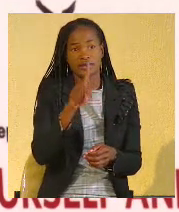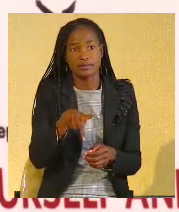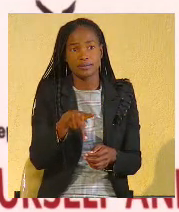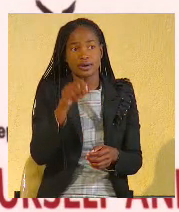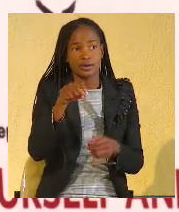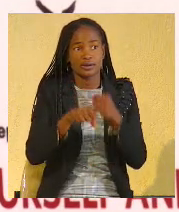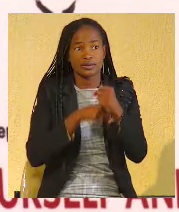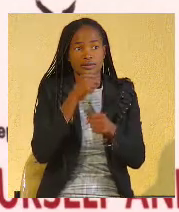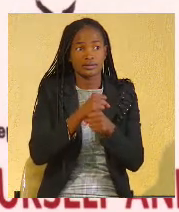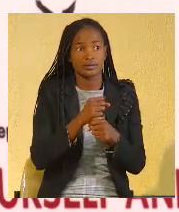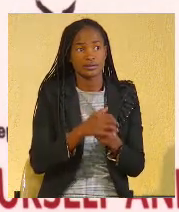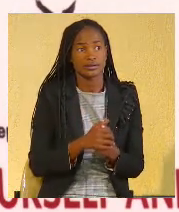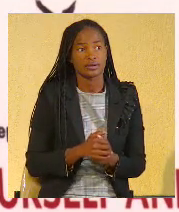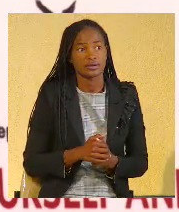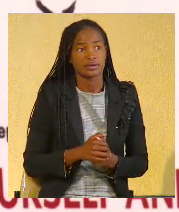2020